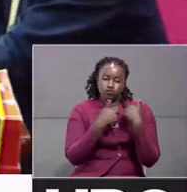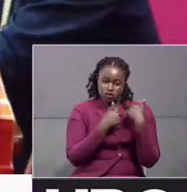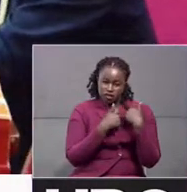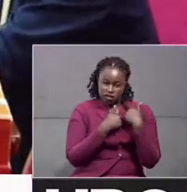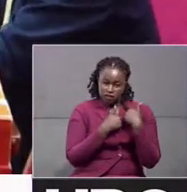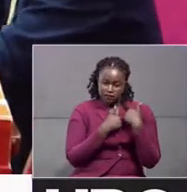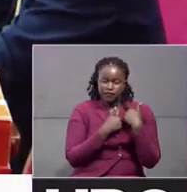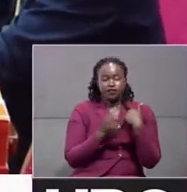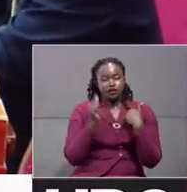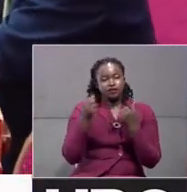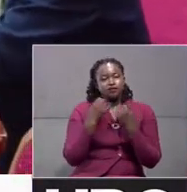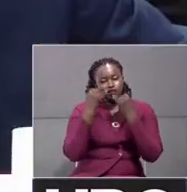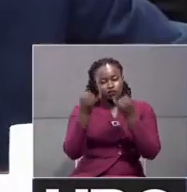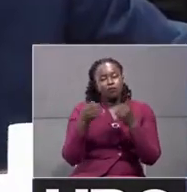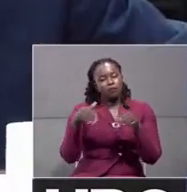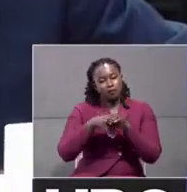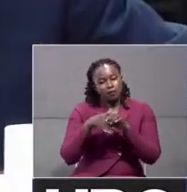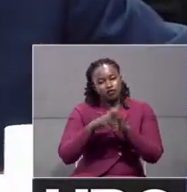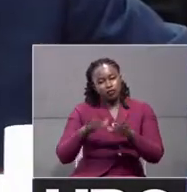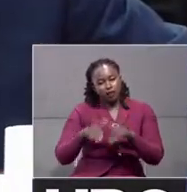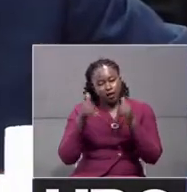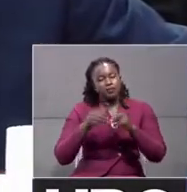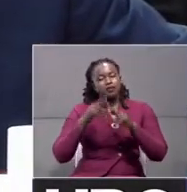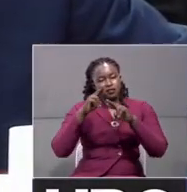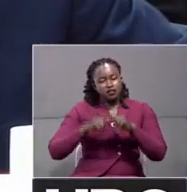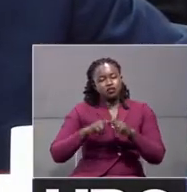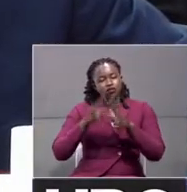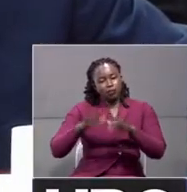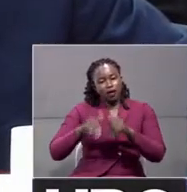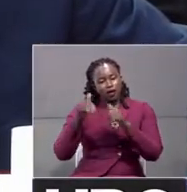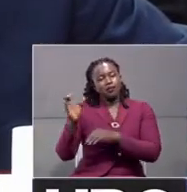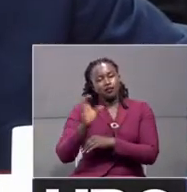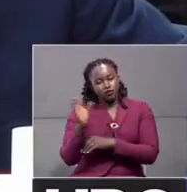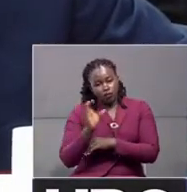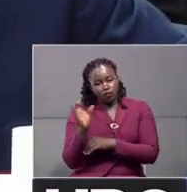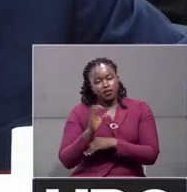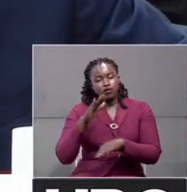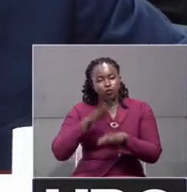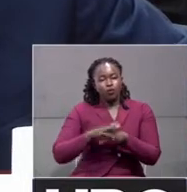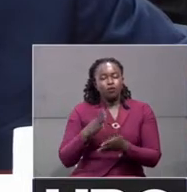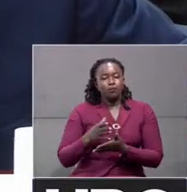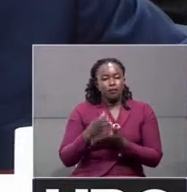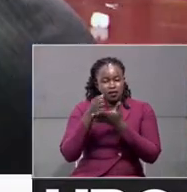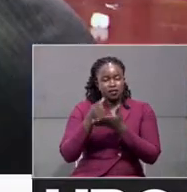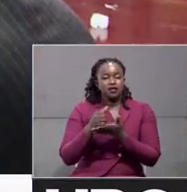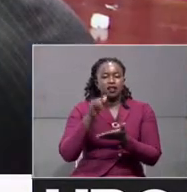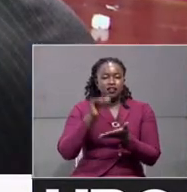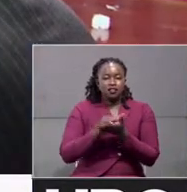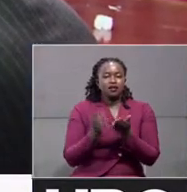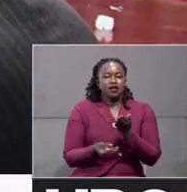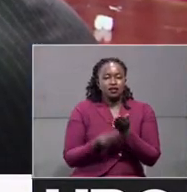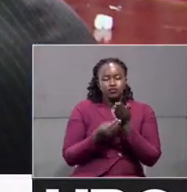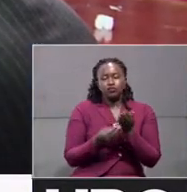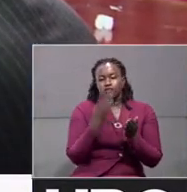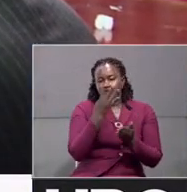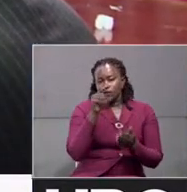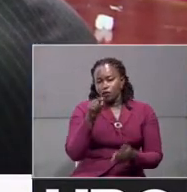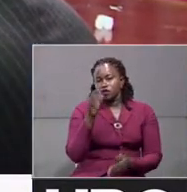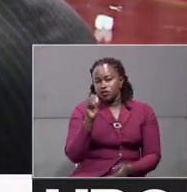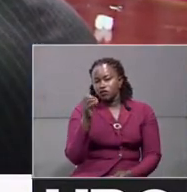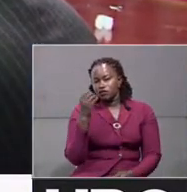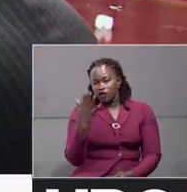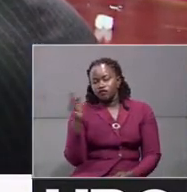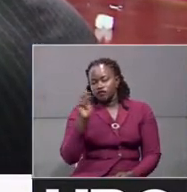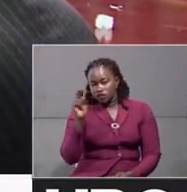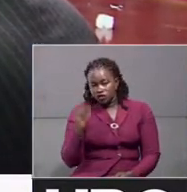Musasizi, informed the MPs sitting on the Parliamentary Committee on Budget that an additional 4.05